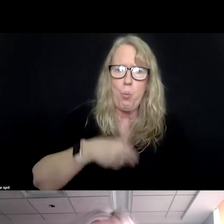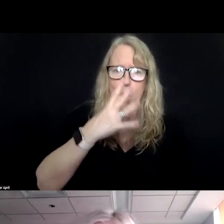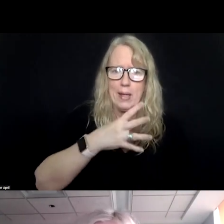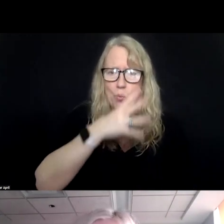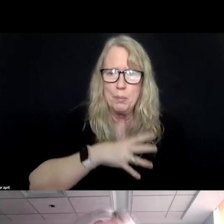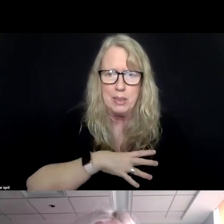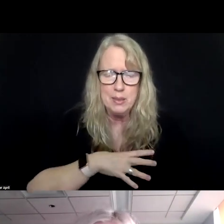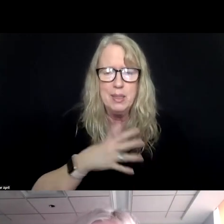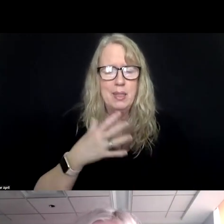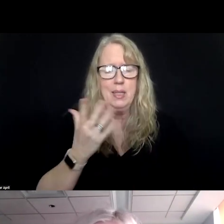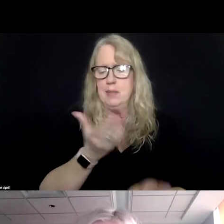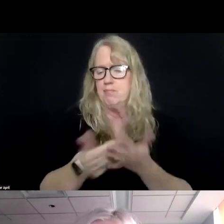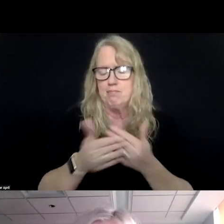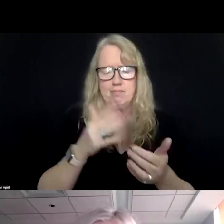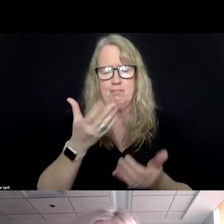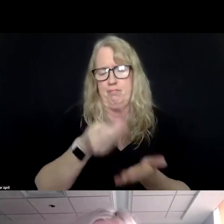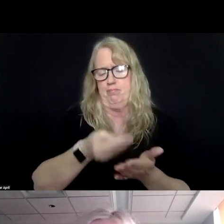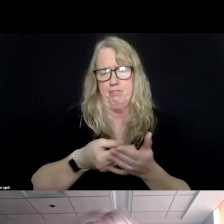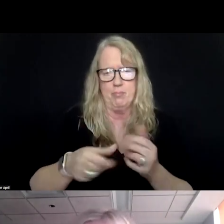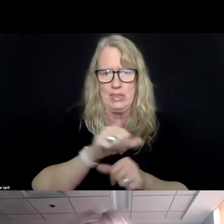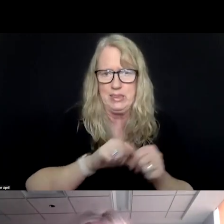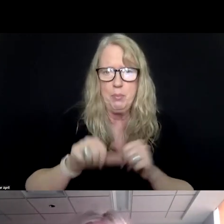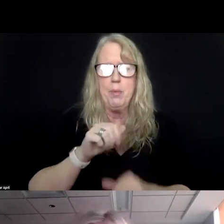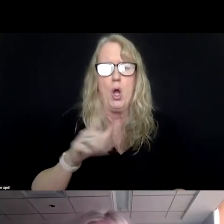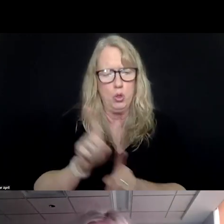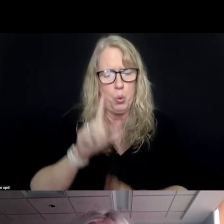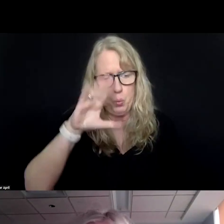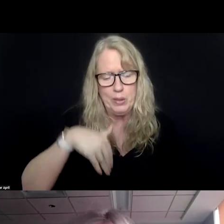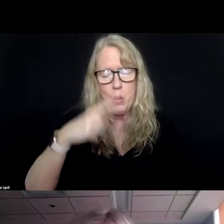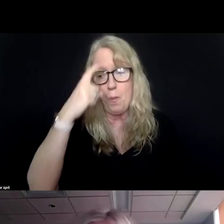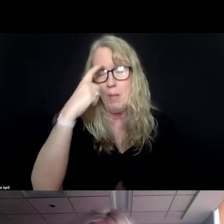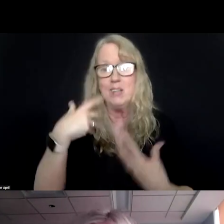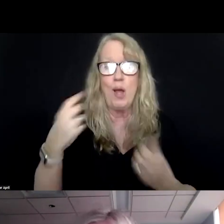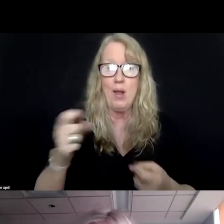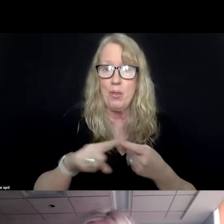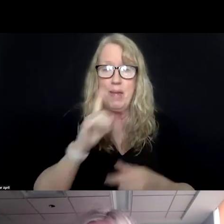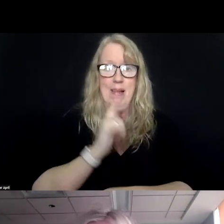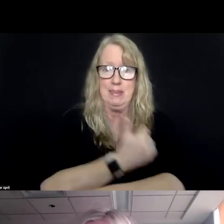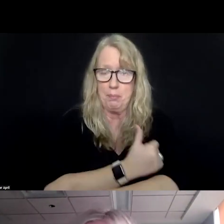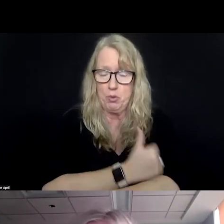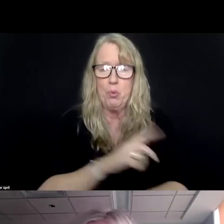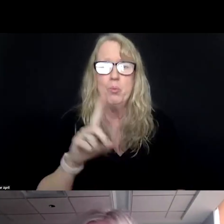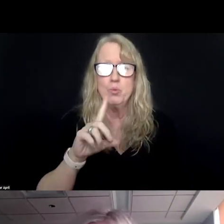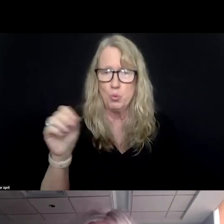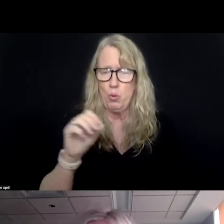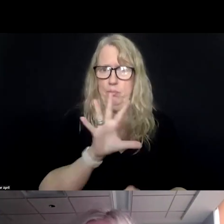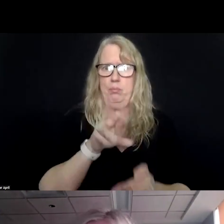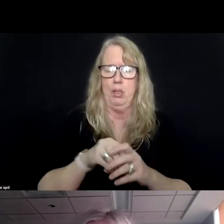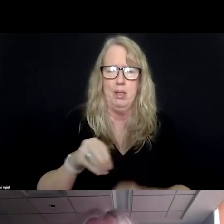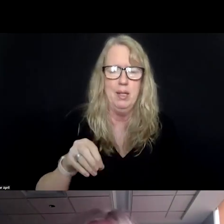regardless of socioeconomic status. We also know that mental health and substance use disorders play a role in over